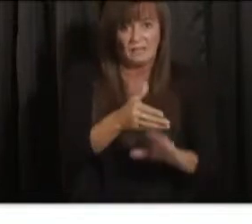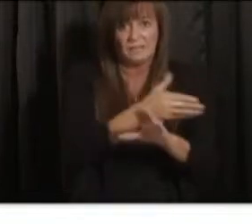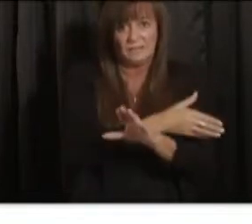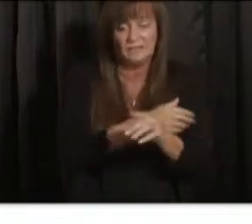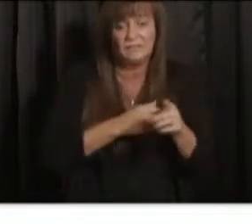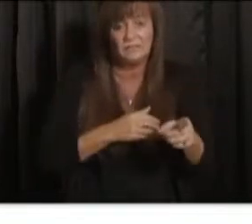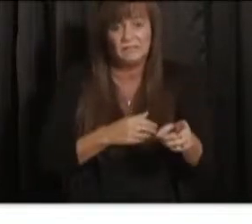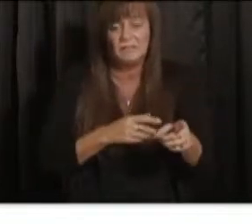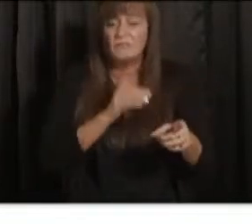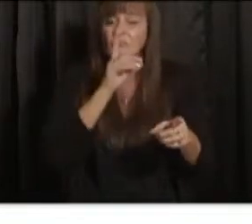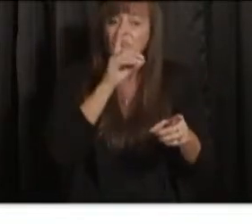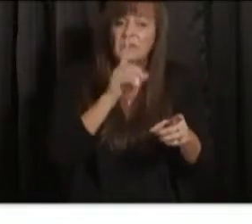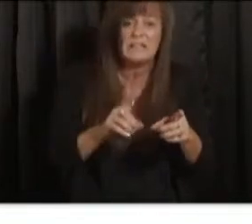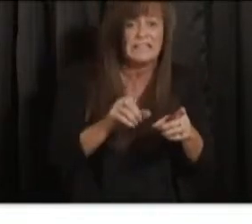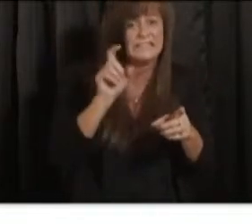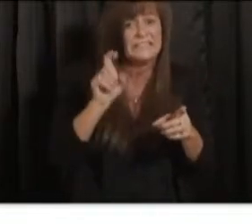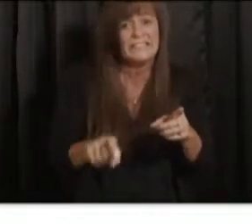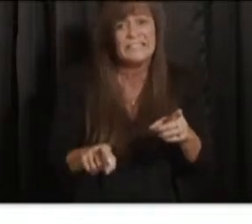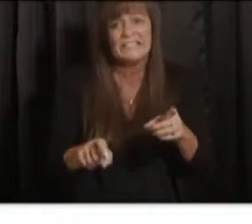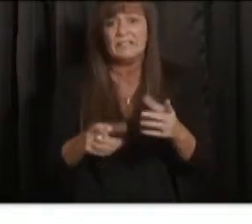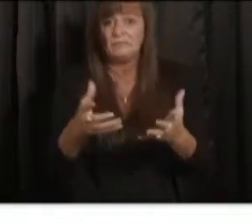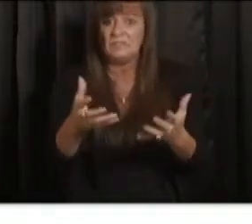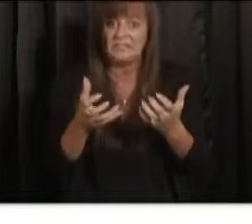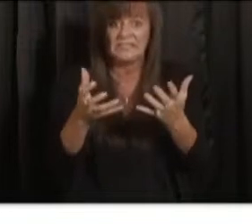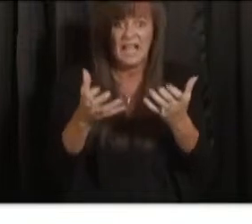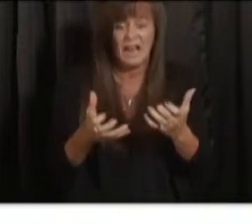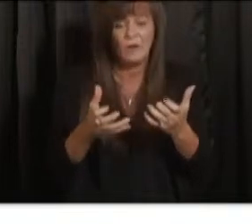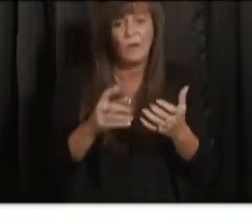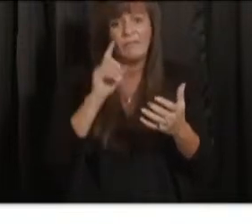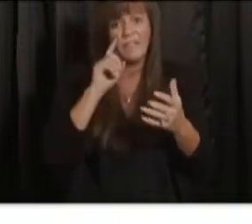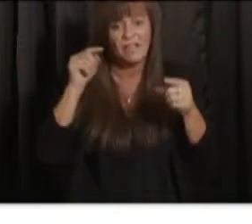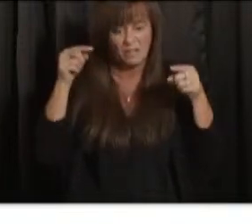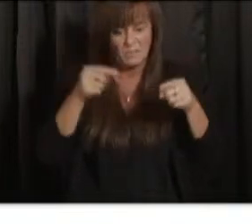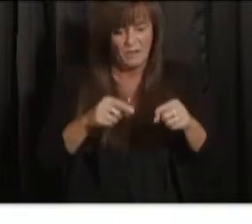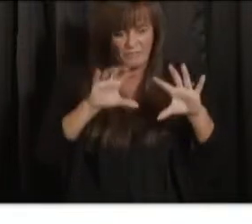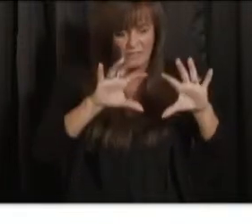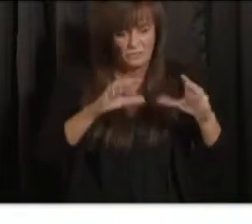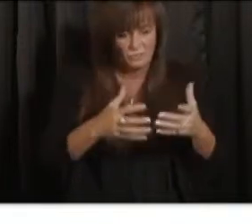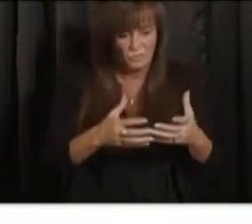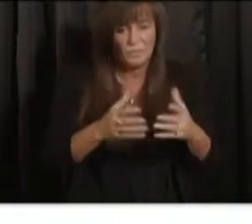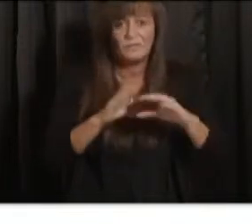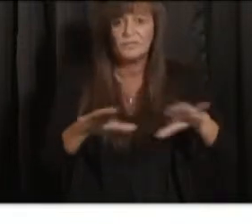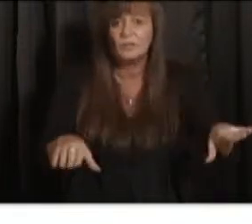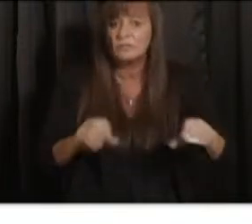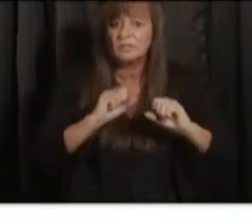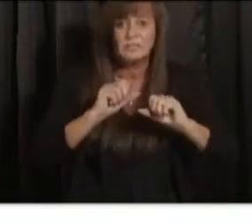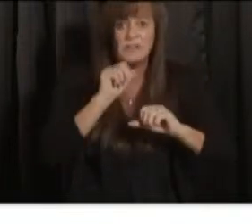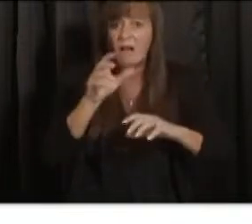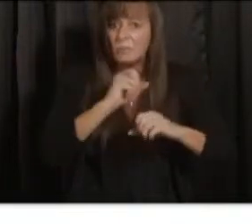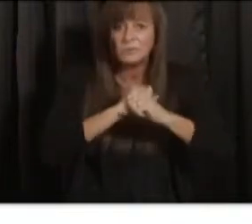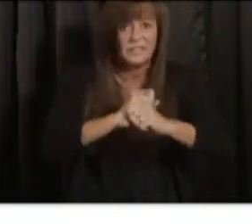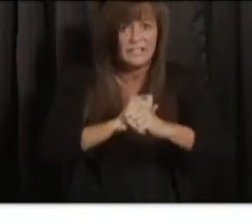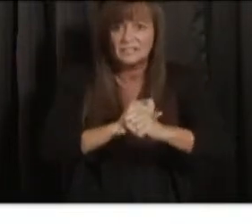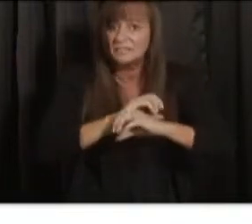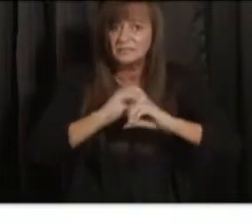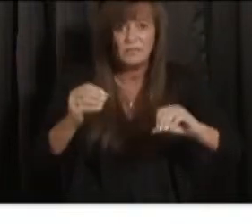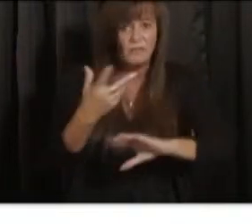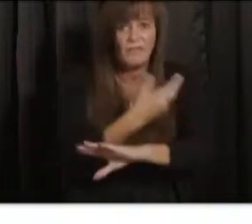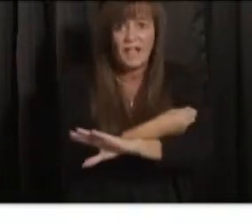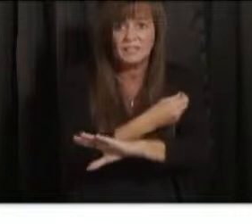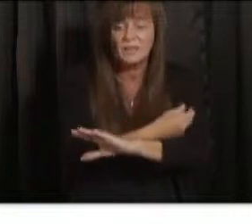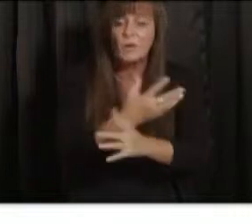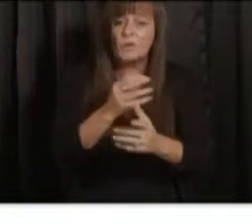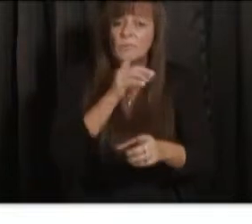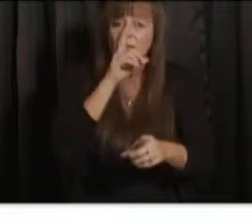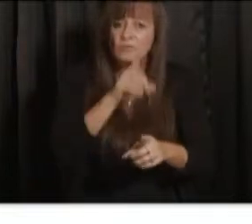there's a lot of need and desire to think about this group of unprotected, unvaccinated children and make sure that we've given them